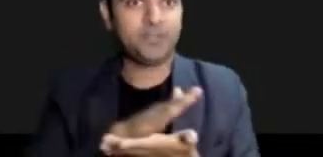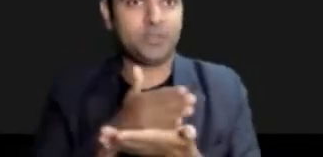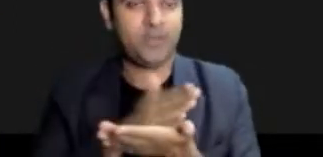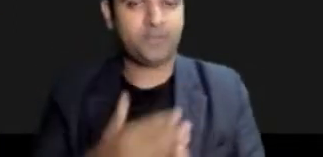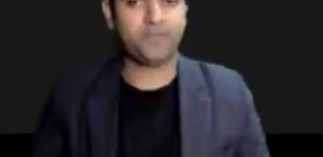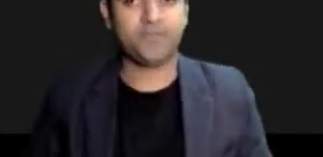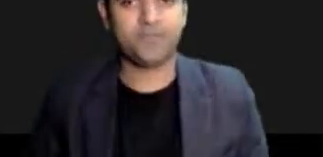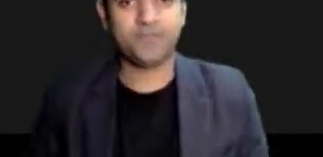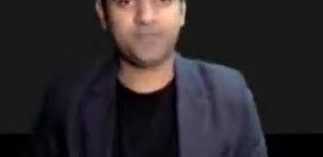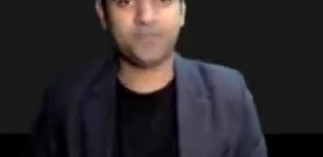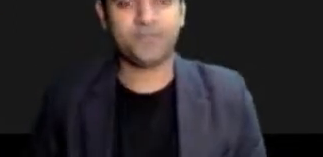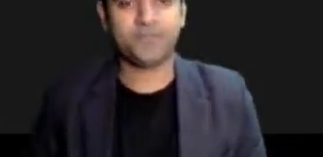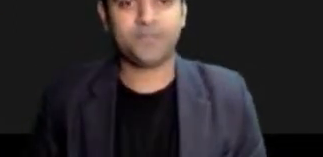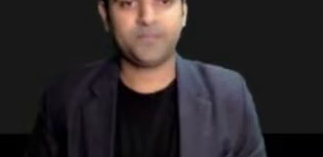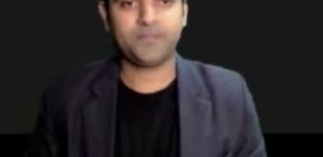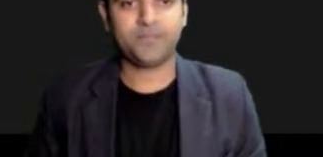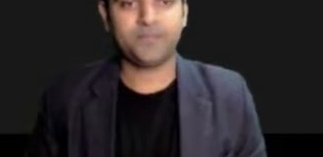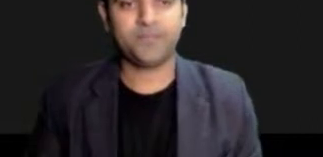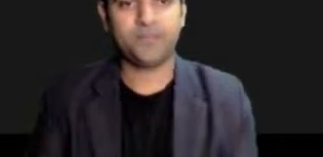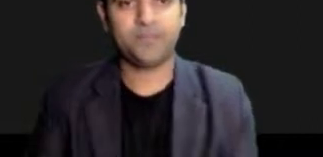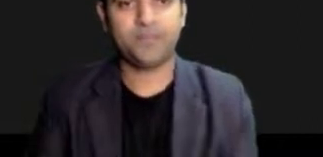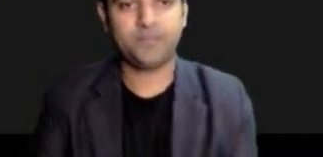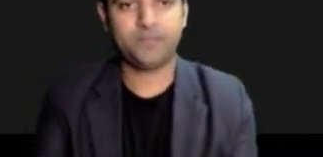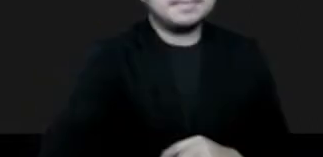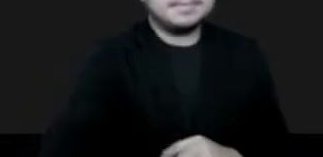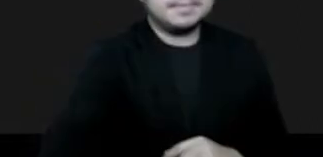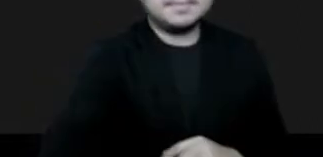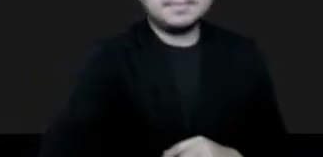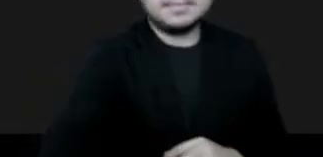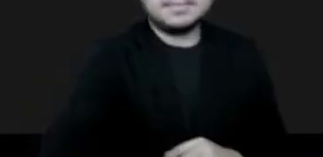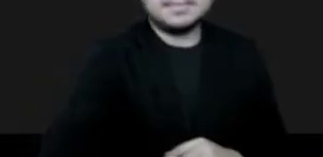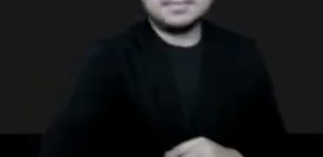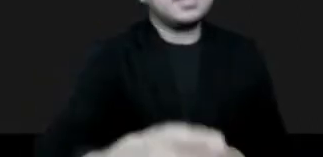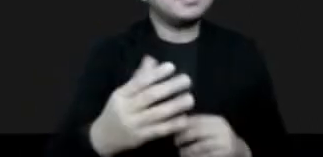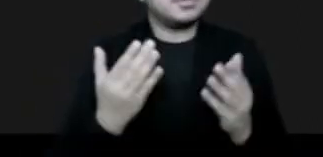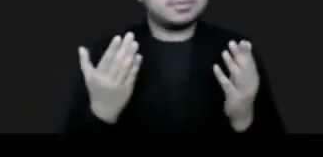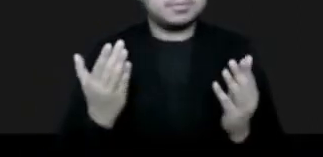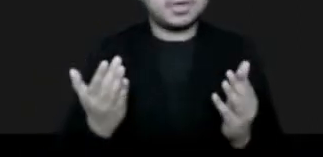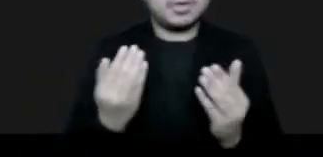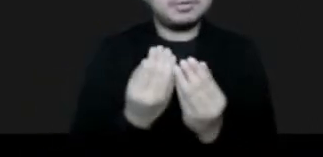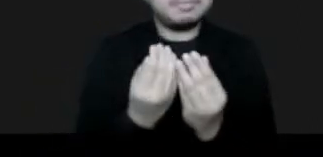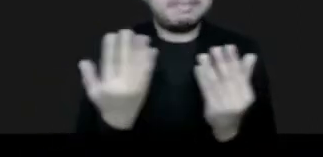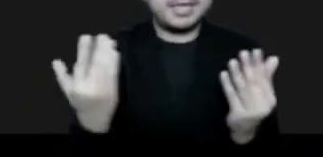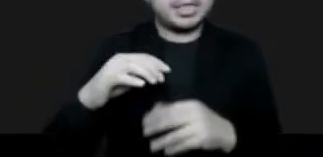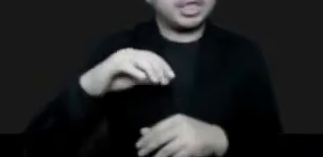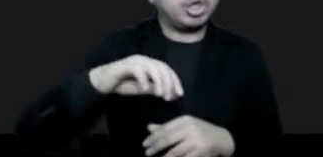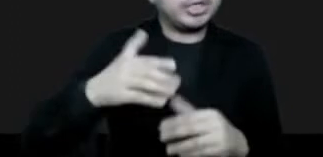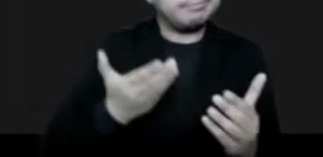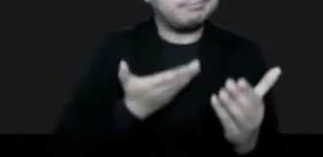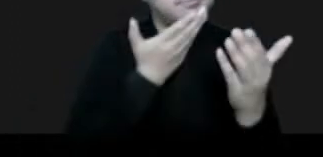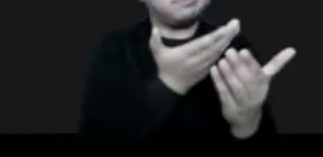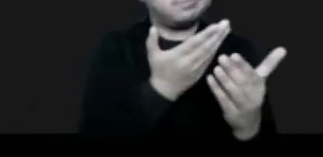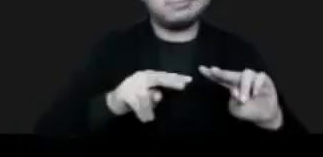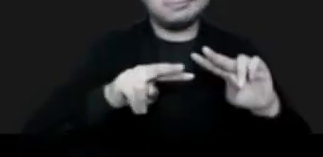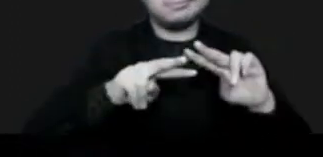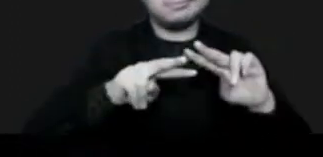voluntary reports about the midterm review of the Sendai framework. It is recommended that they start the